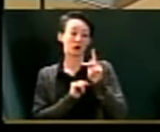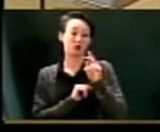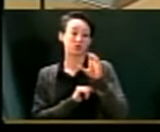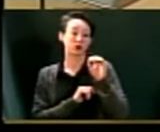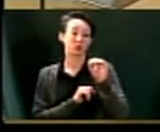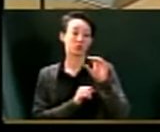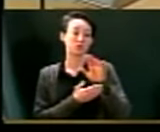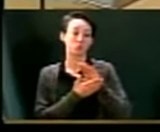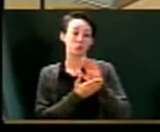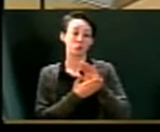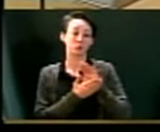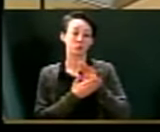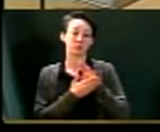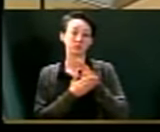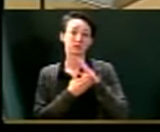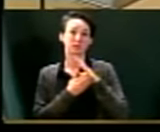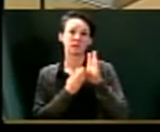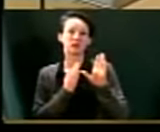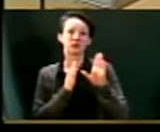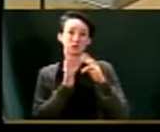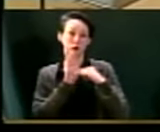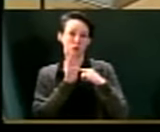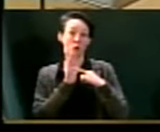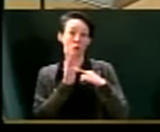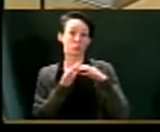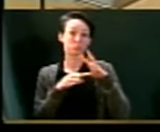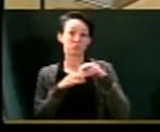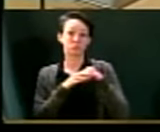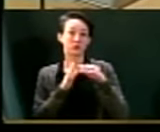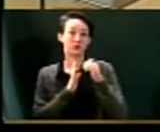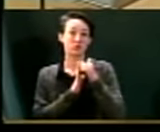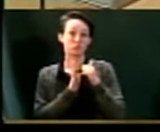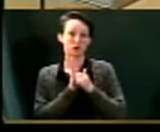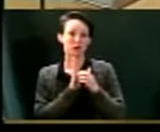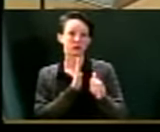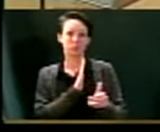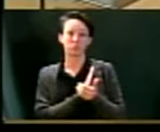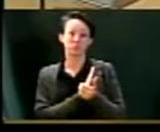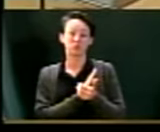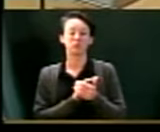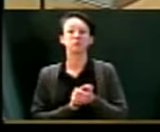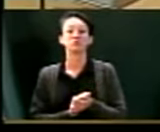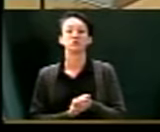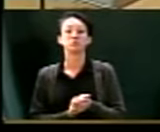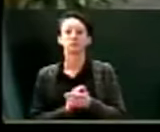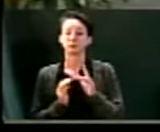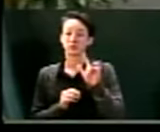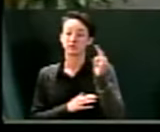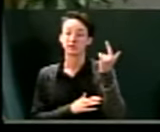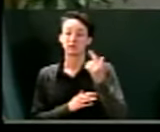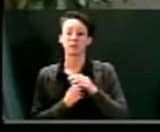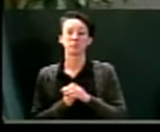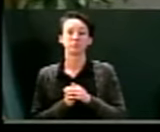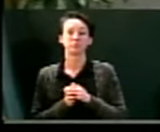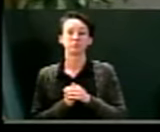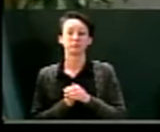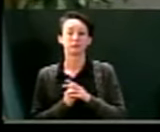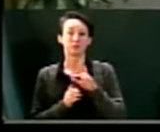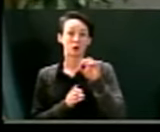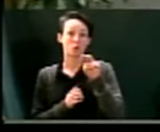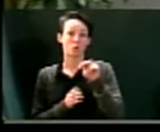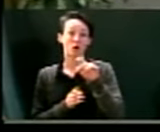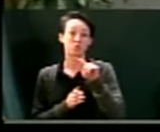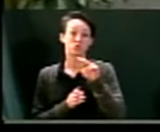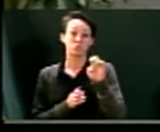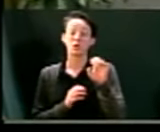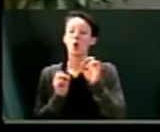as outlined in the attached memo that is on our agenda. Second. Seconded that. Ms. Roundtree,